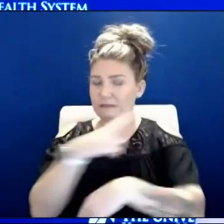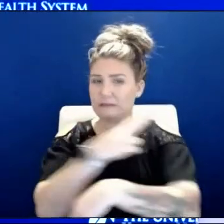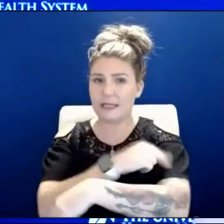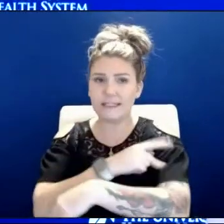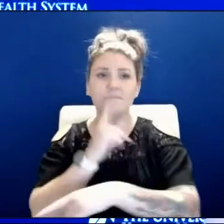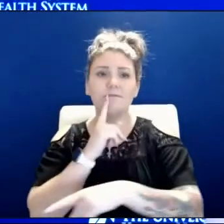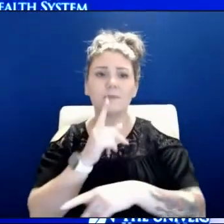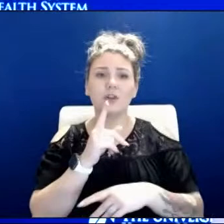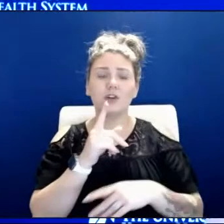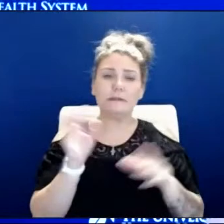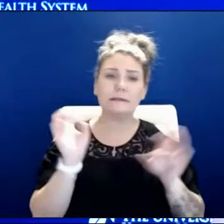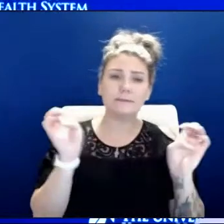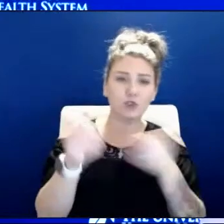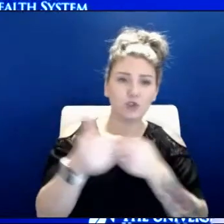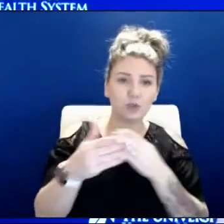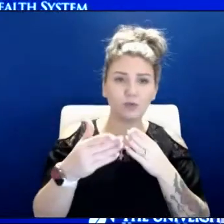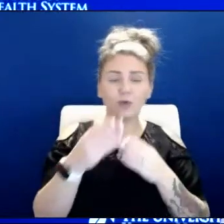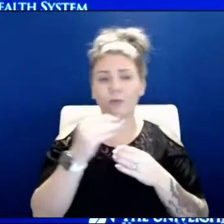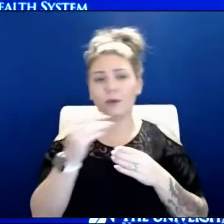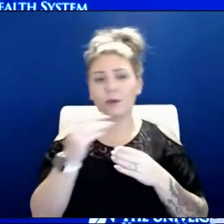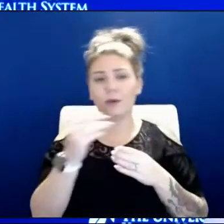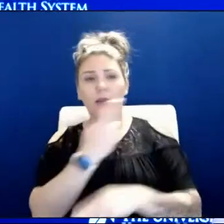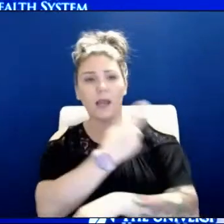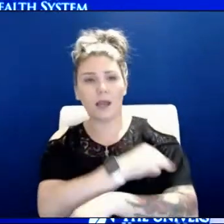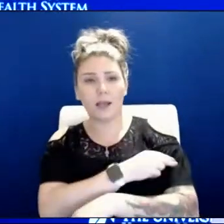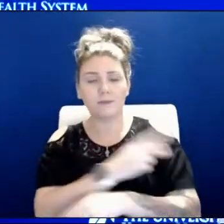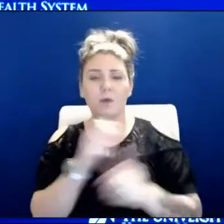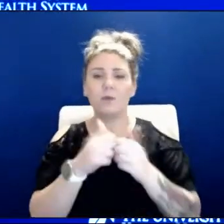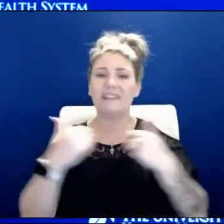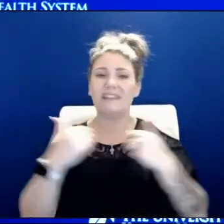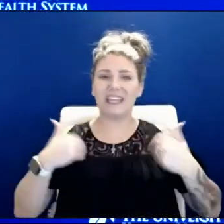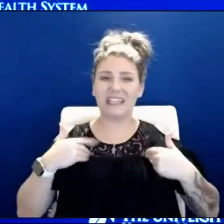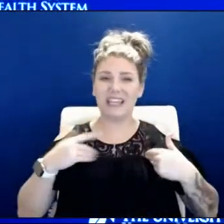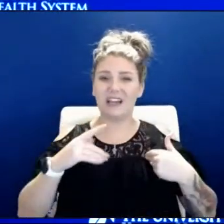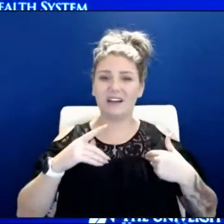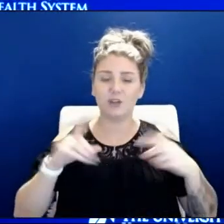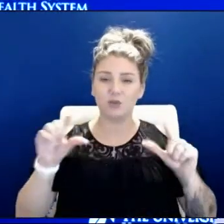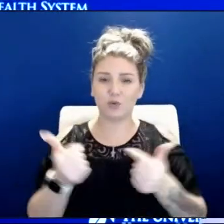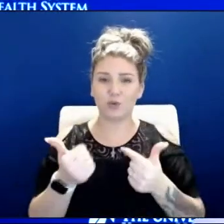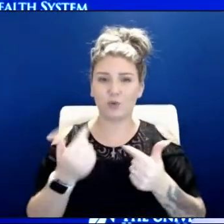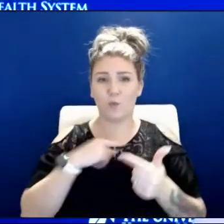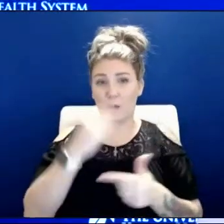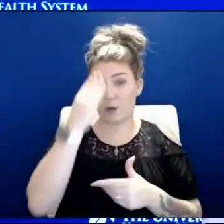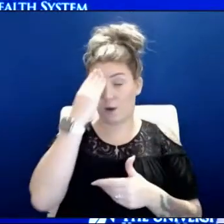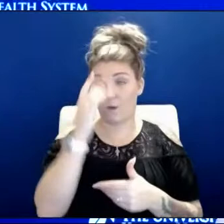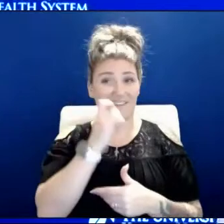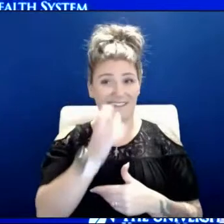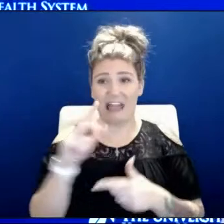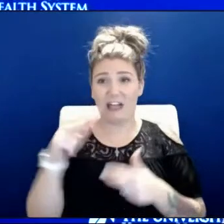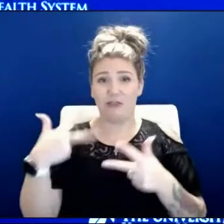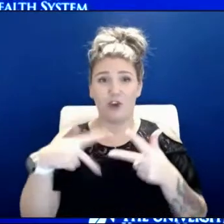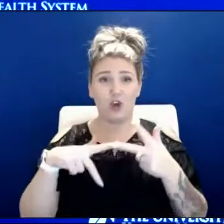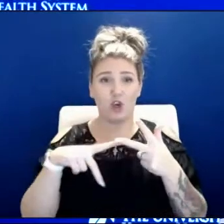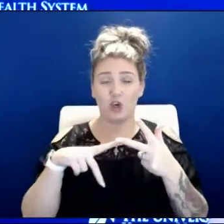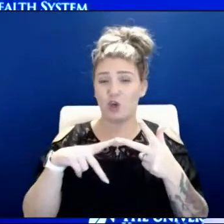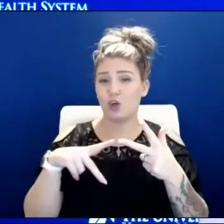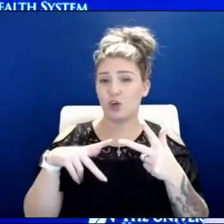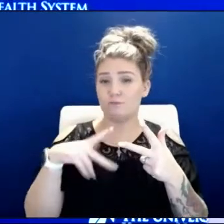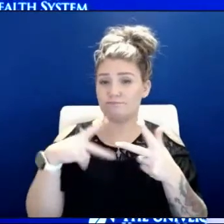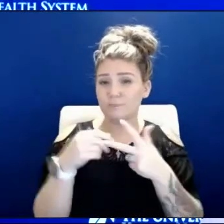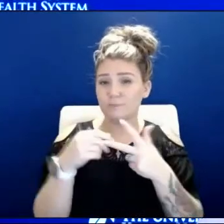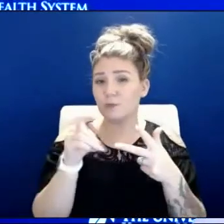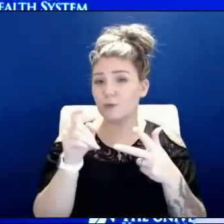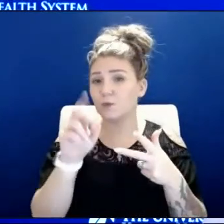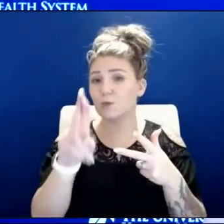the urgent care, and especially the hospital. In those younger age groups, we know did not get that third vaccine dose, but those older age groups of children were